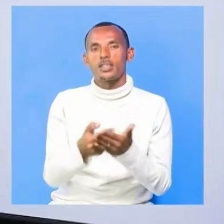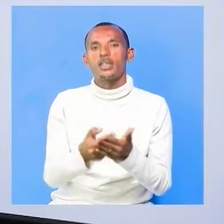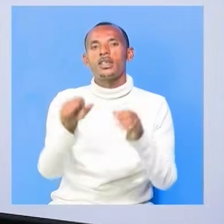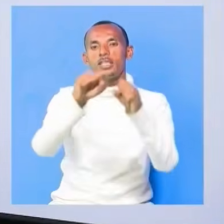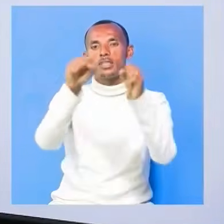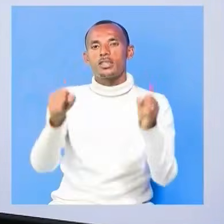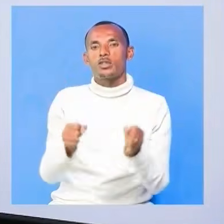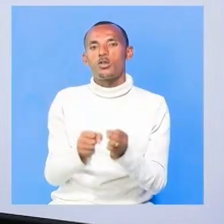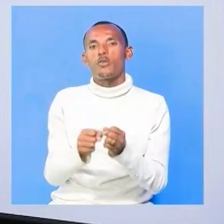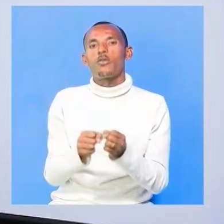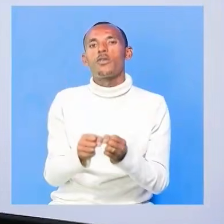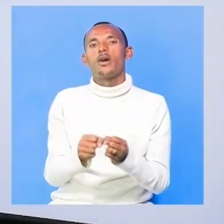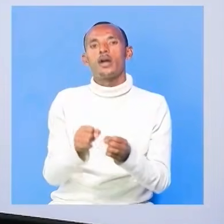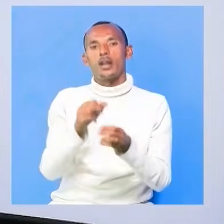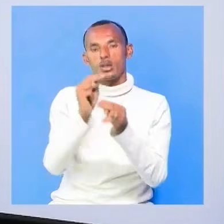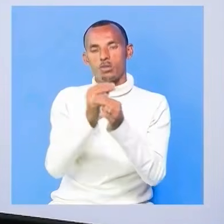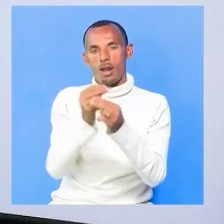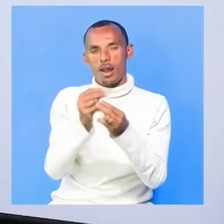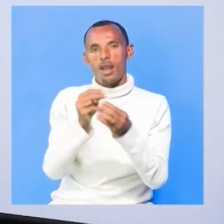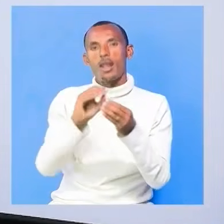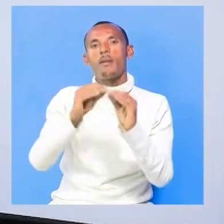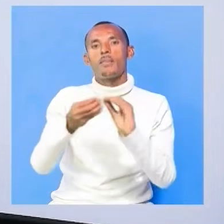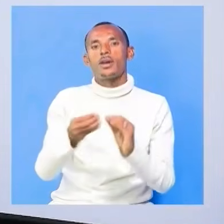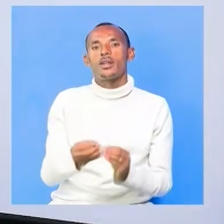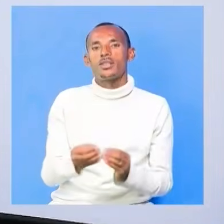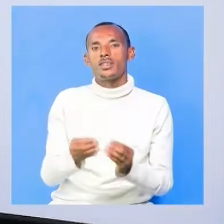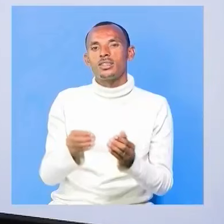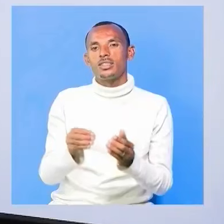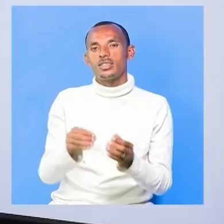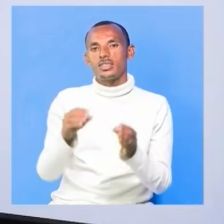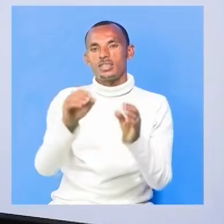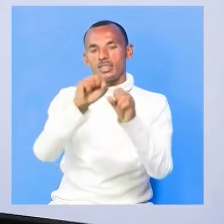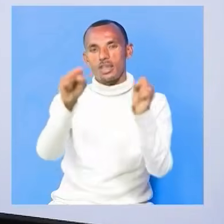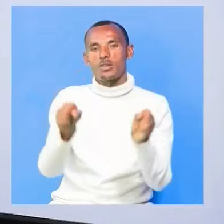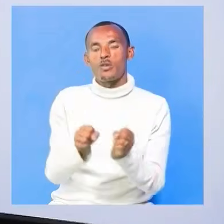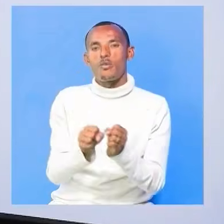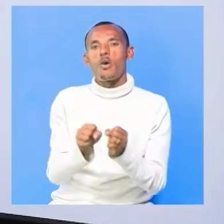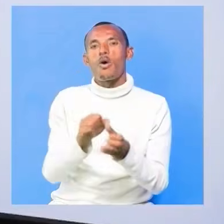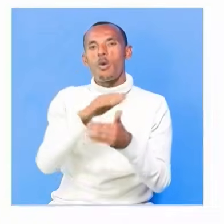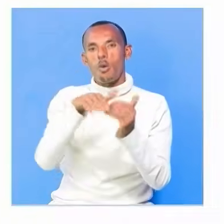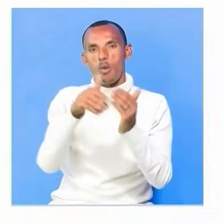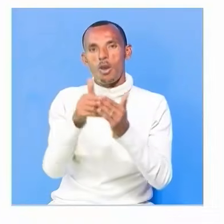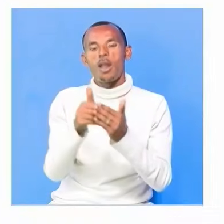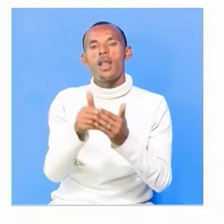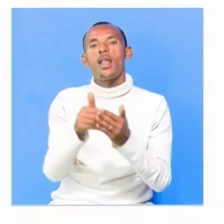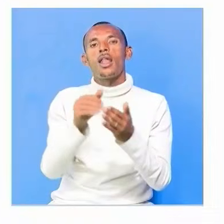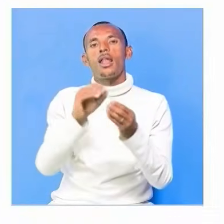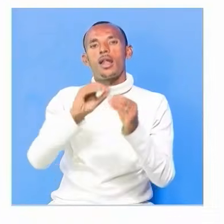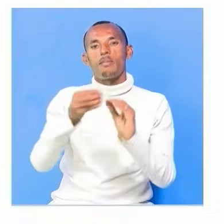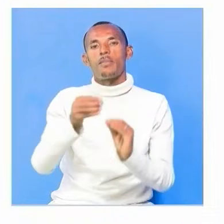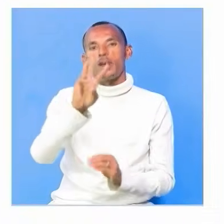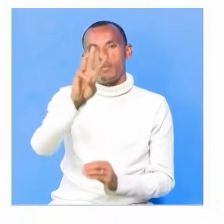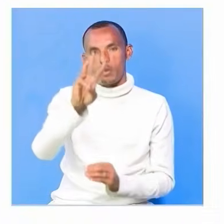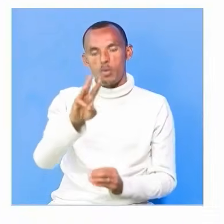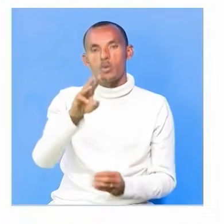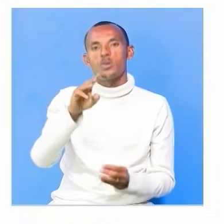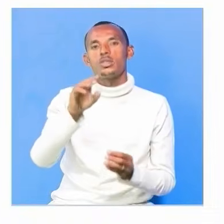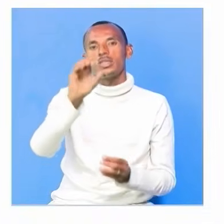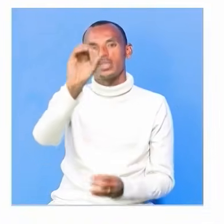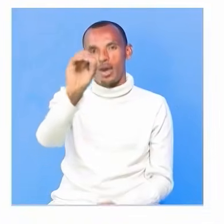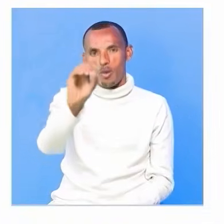is the set of natural number. The set of whole number contains numbers such as